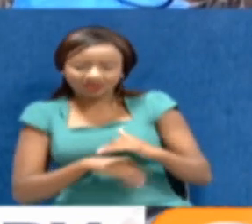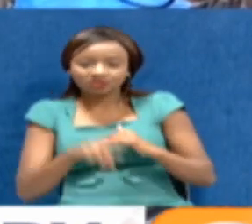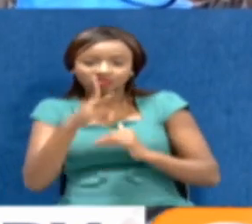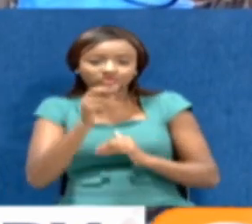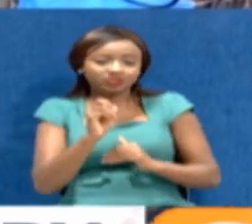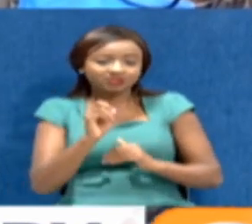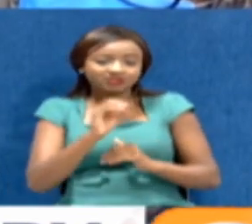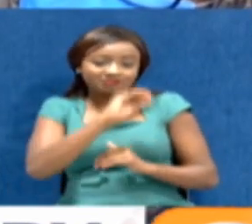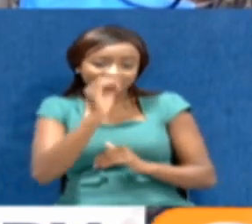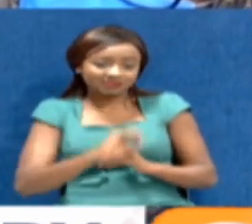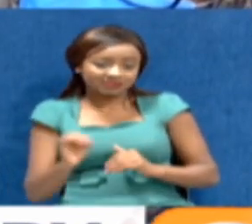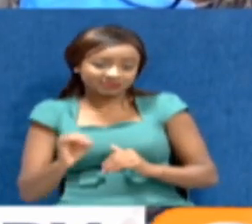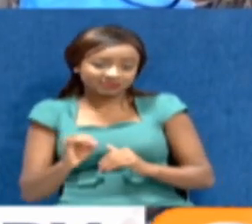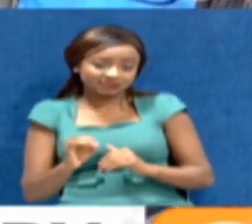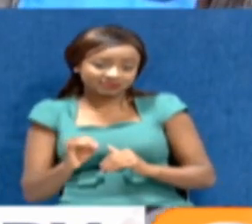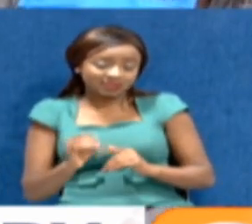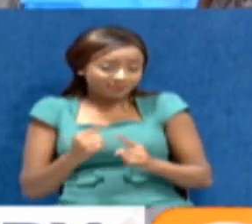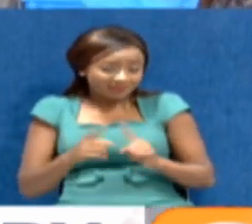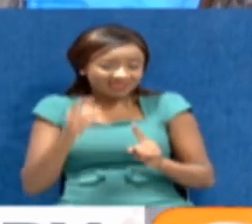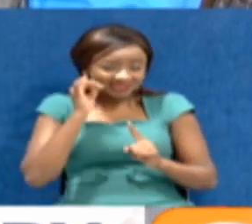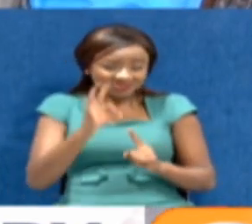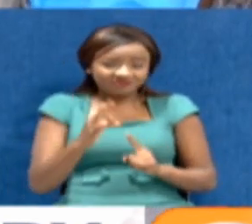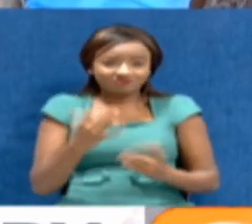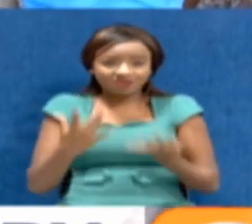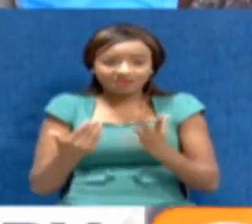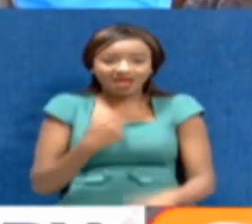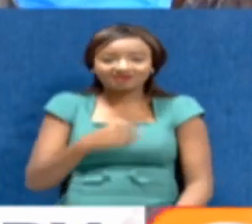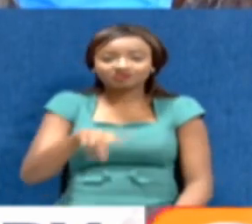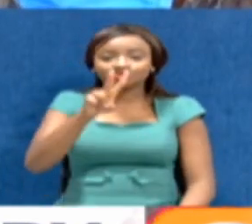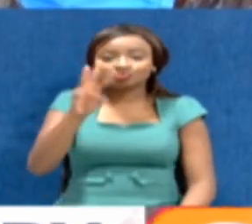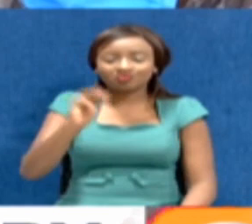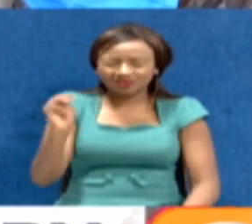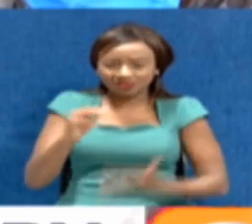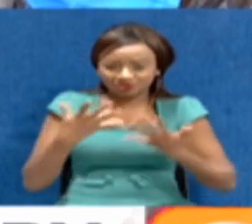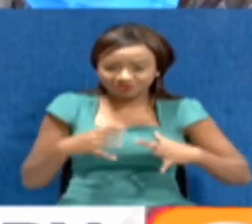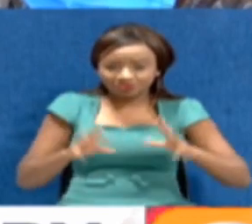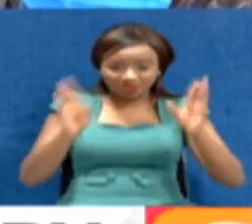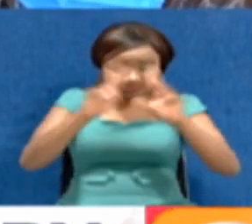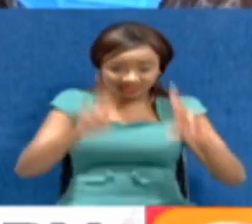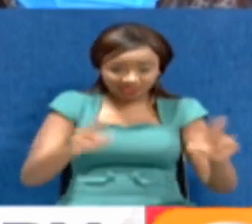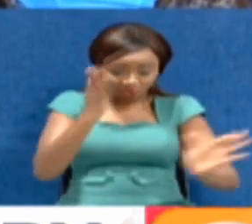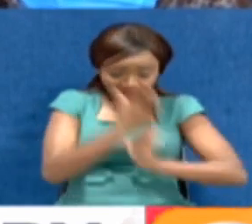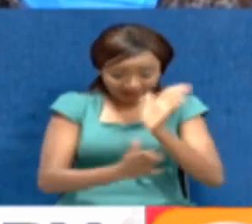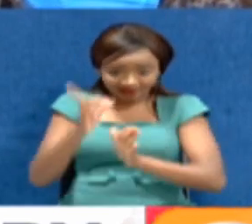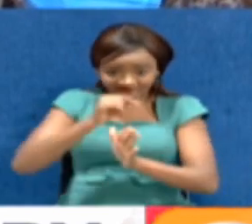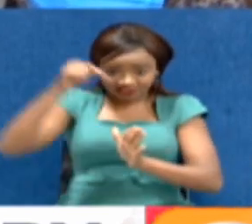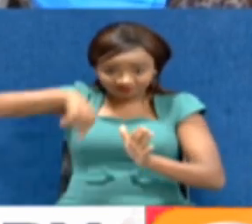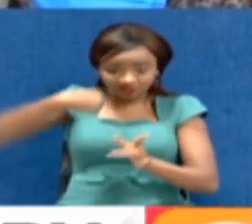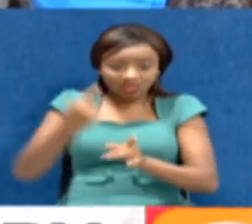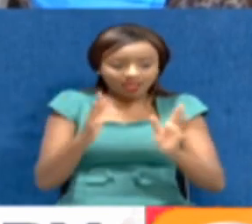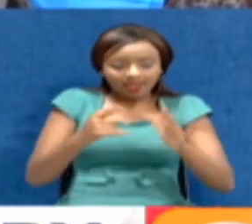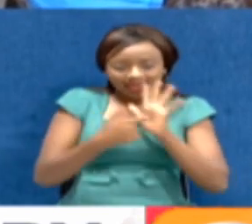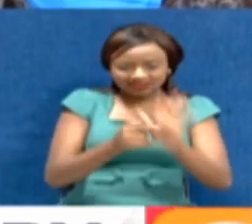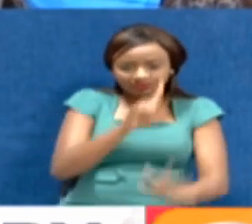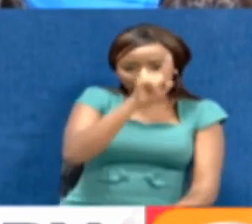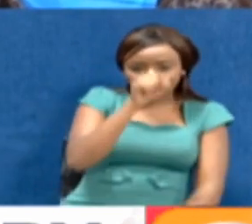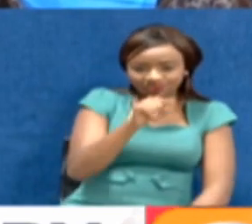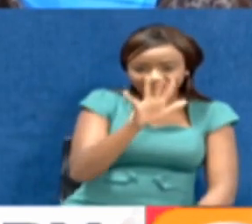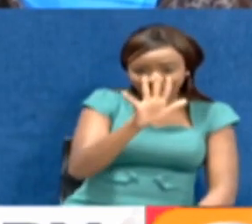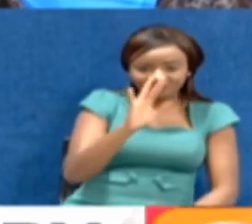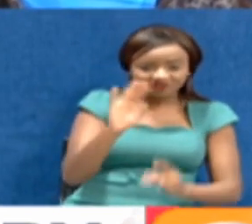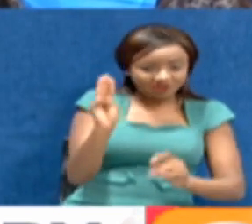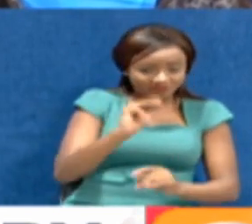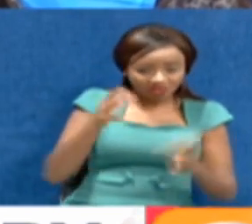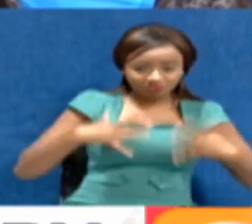what was 2019. So if we had 2 million people international coming, okay, 1.5 million people